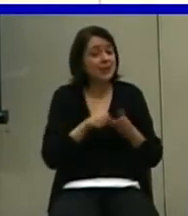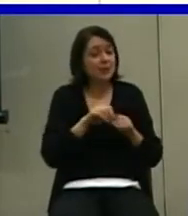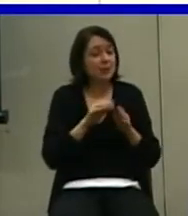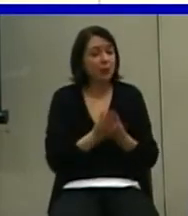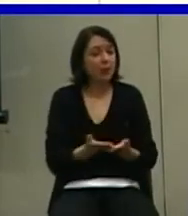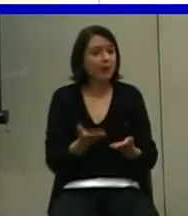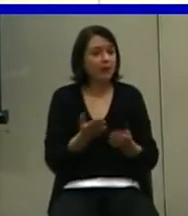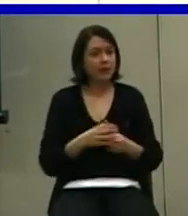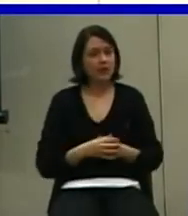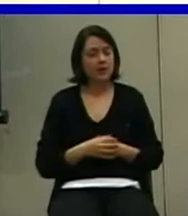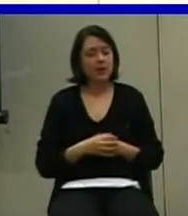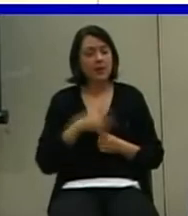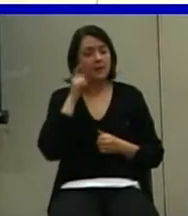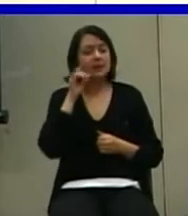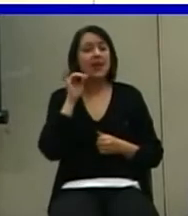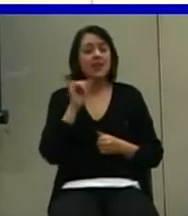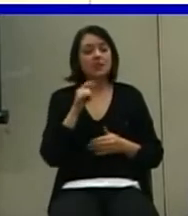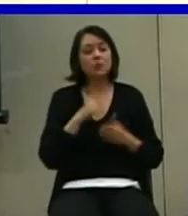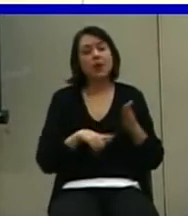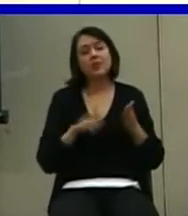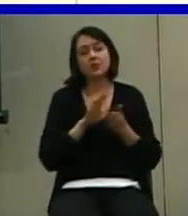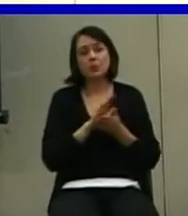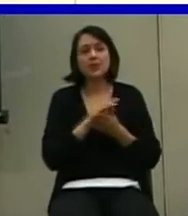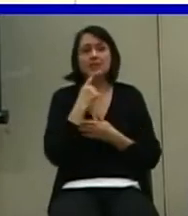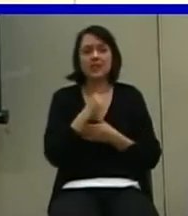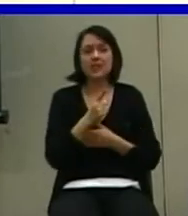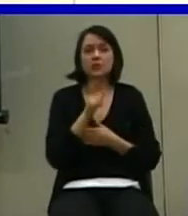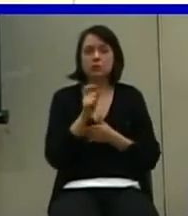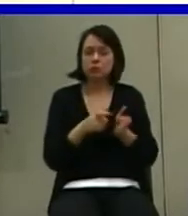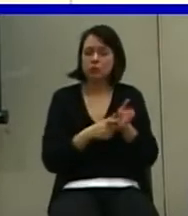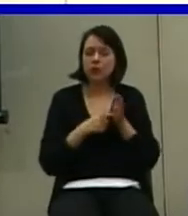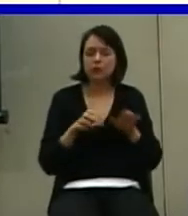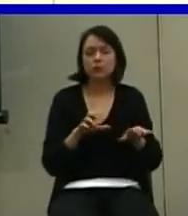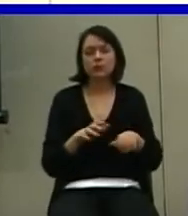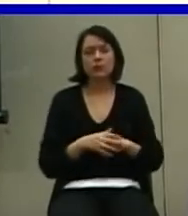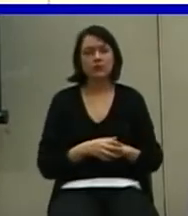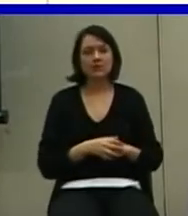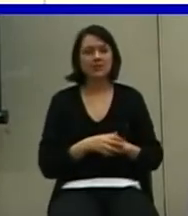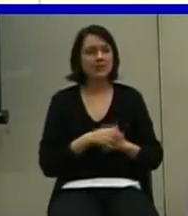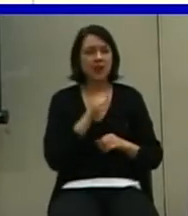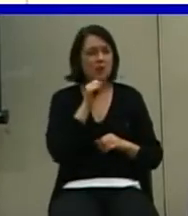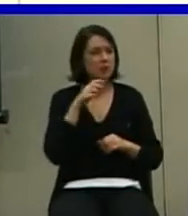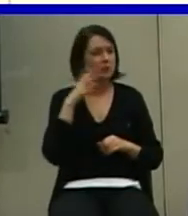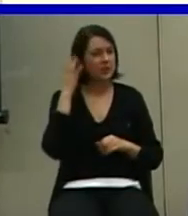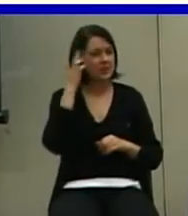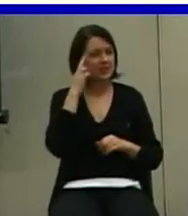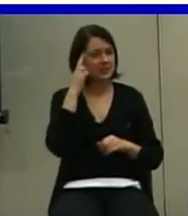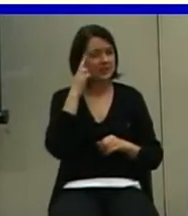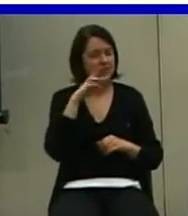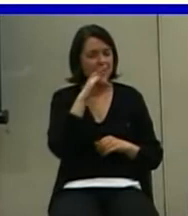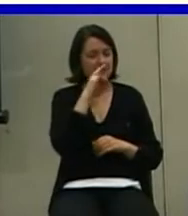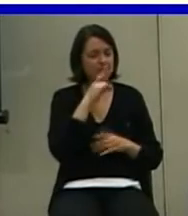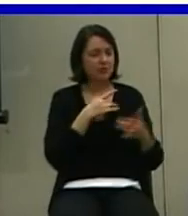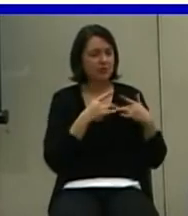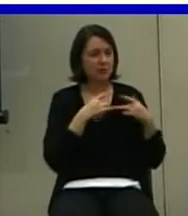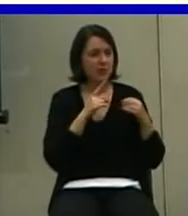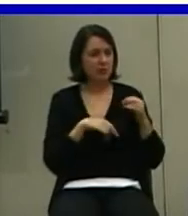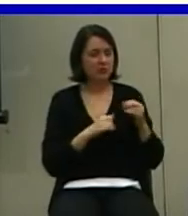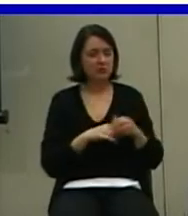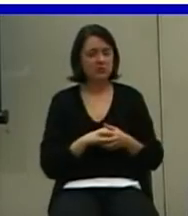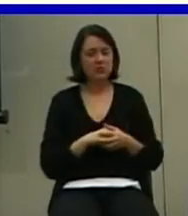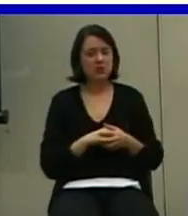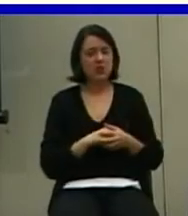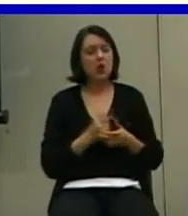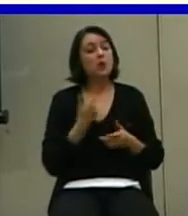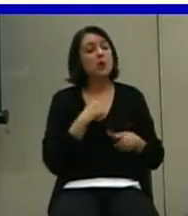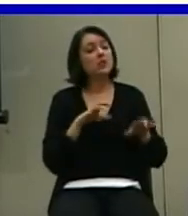book. Because that's what the school board says we have to do. Those aren't reasons kids care about. No, we're